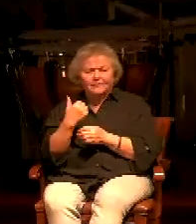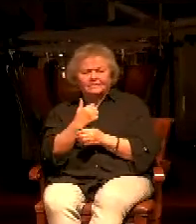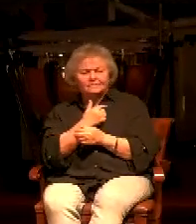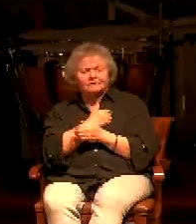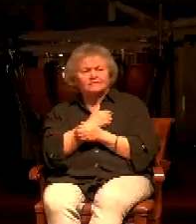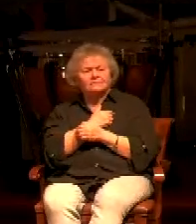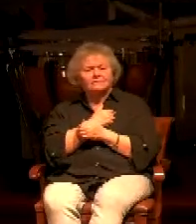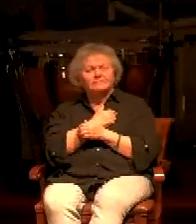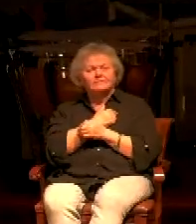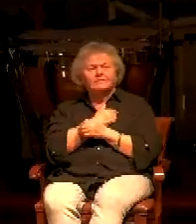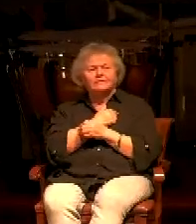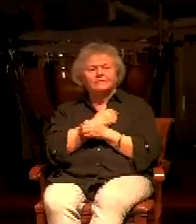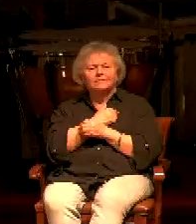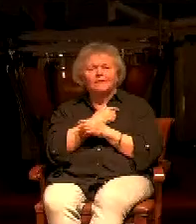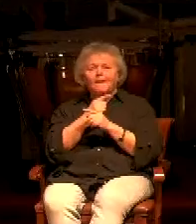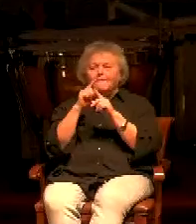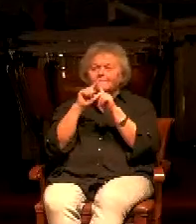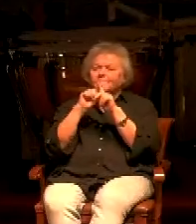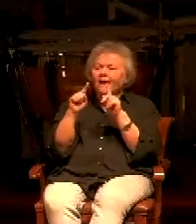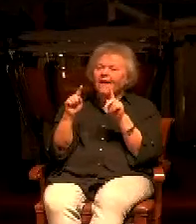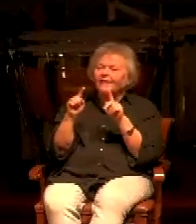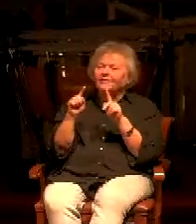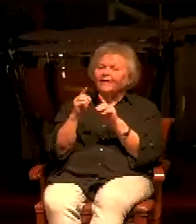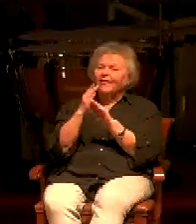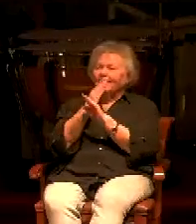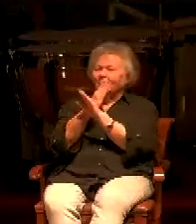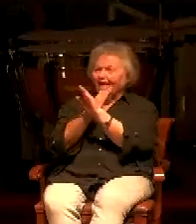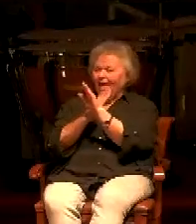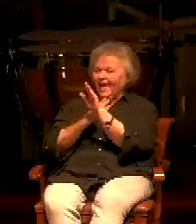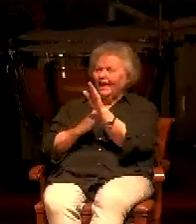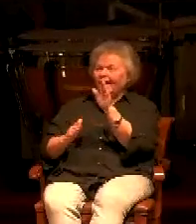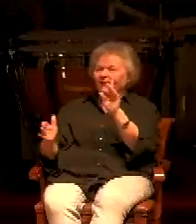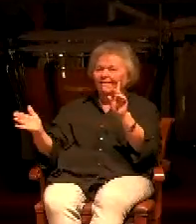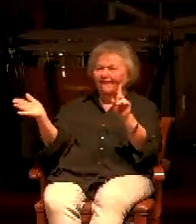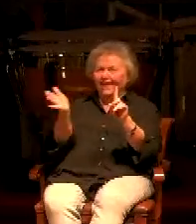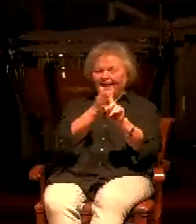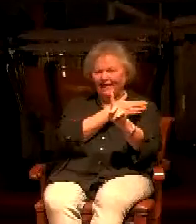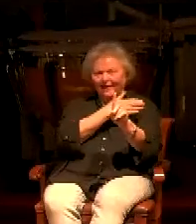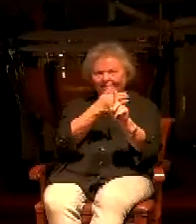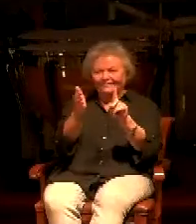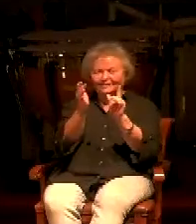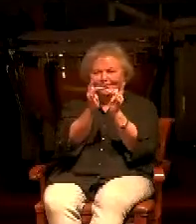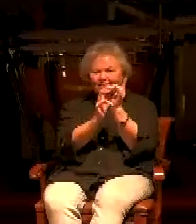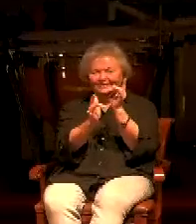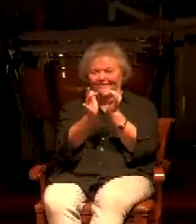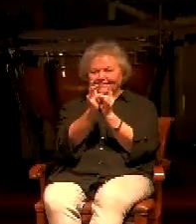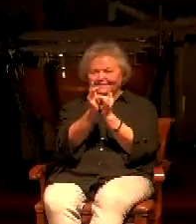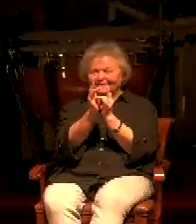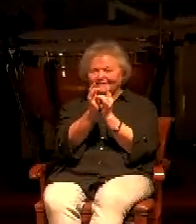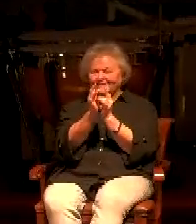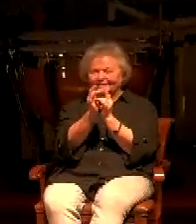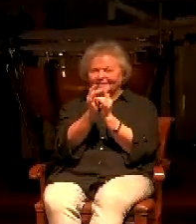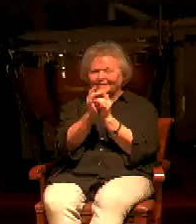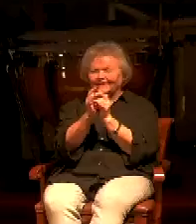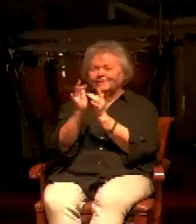It's because you're bald. You get it. Never mind. But the idea is that Jesus knows